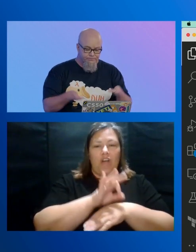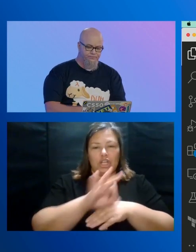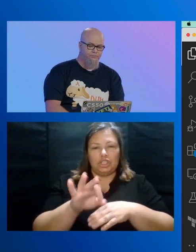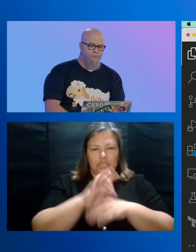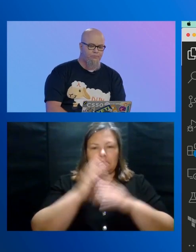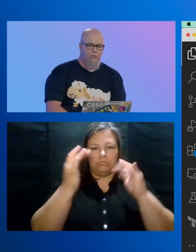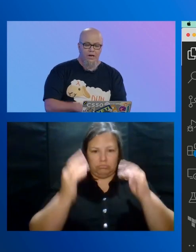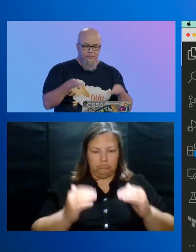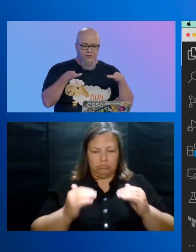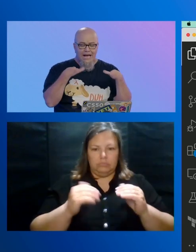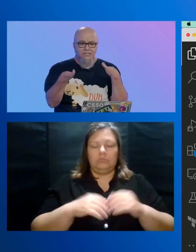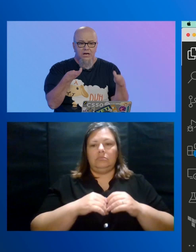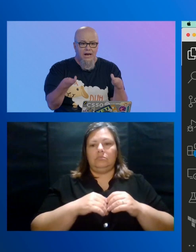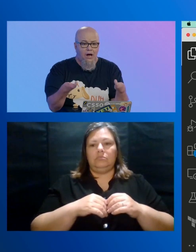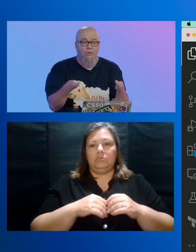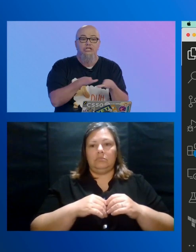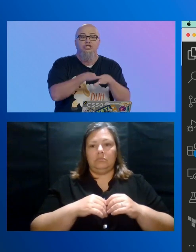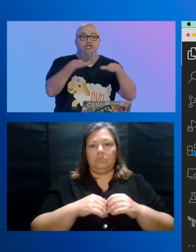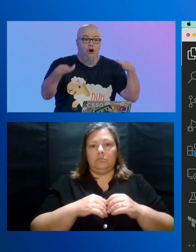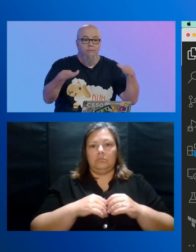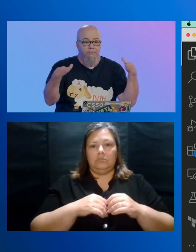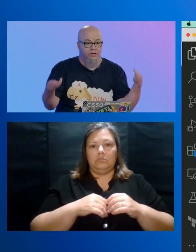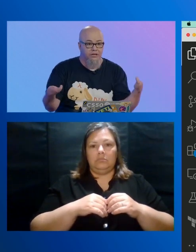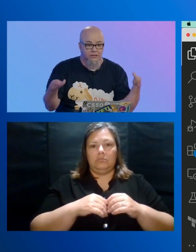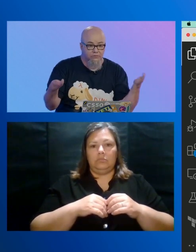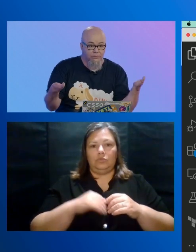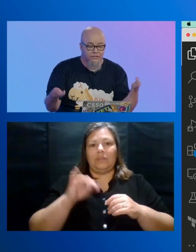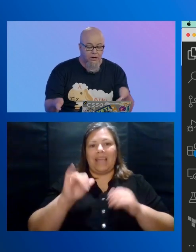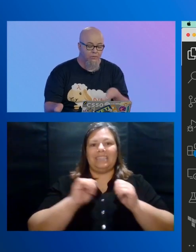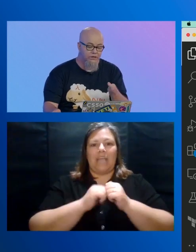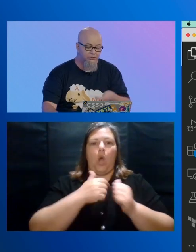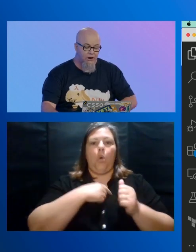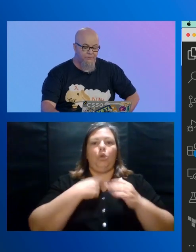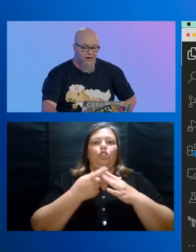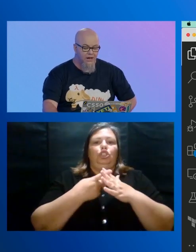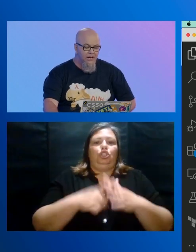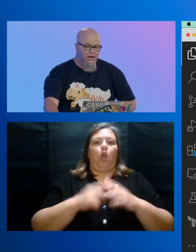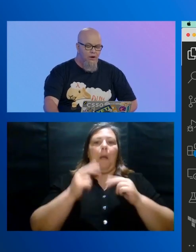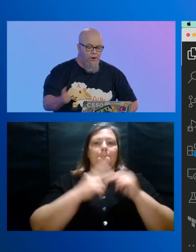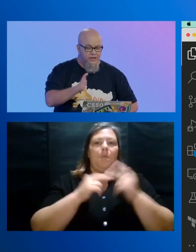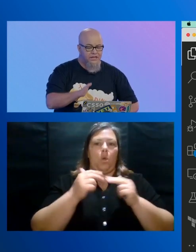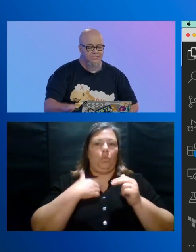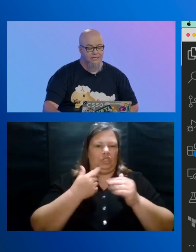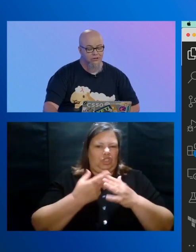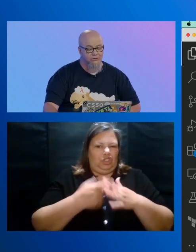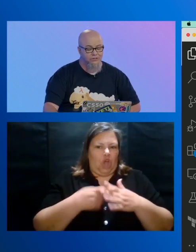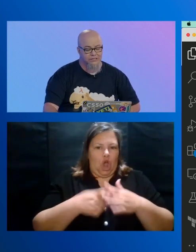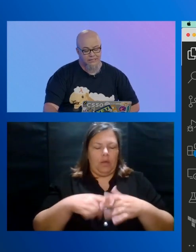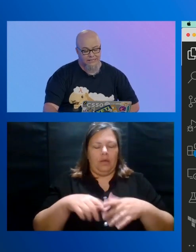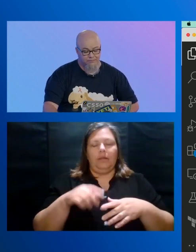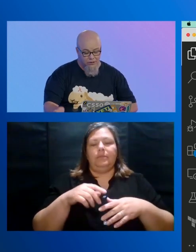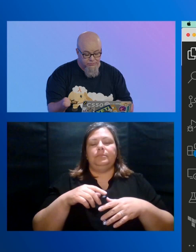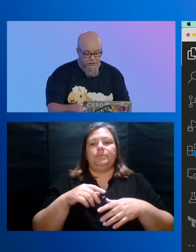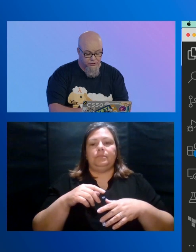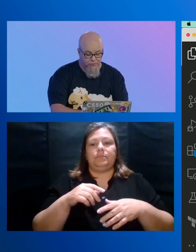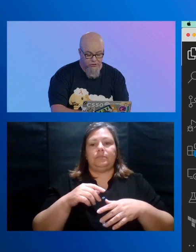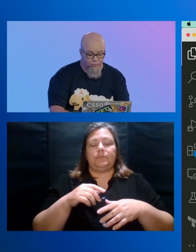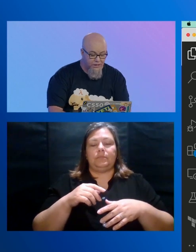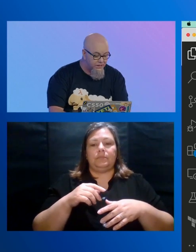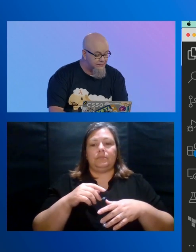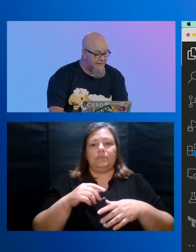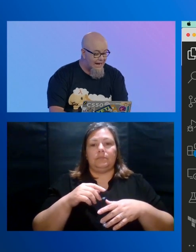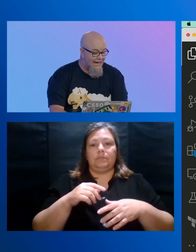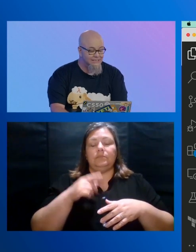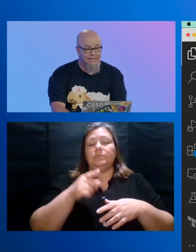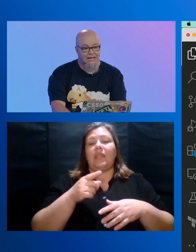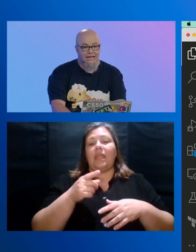So that's kind of how we start building. This is where we start. We describe that. Now, one of the things I told you, SAM comes in the two parts. One